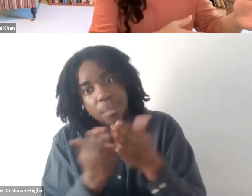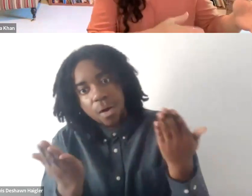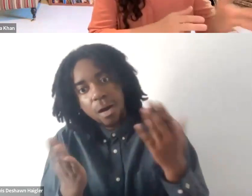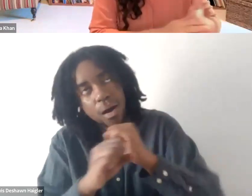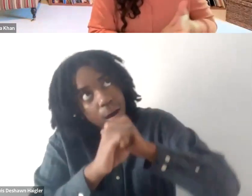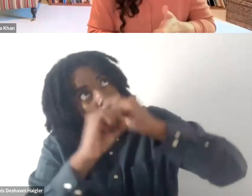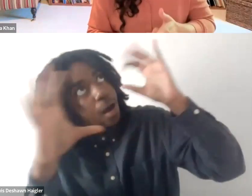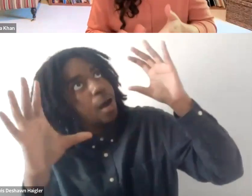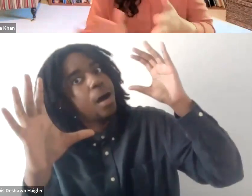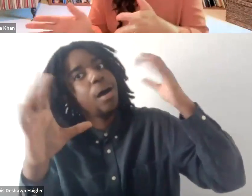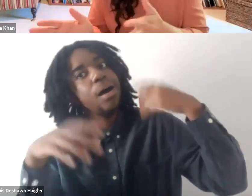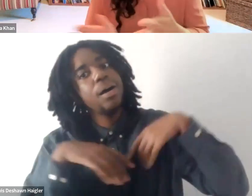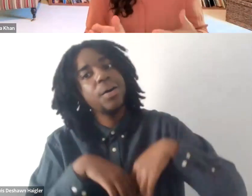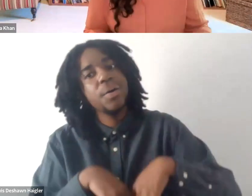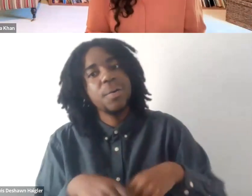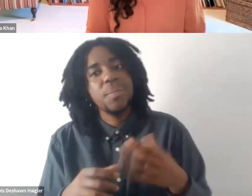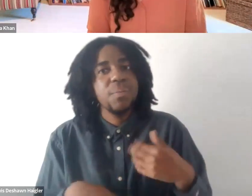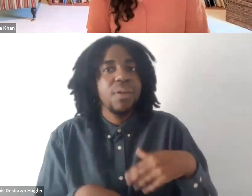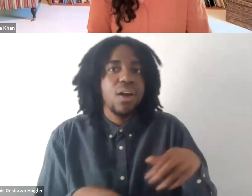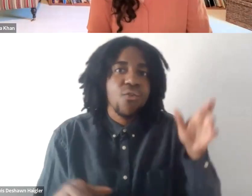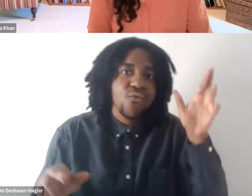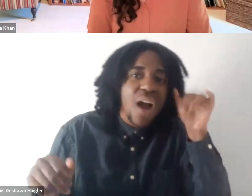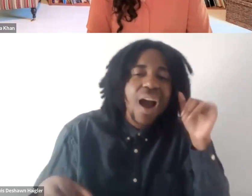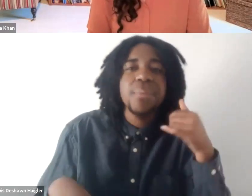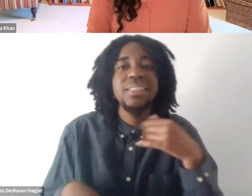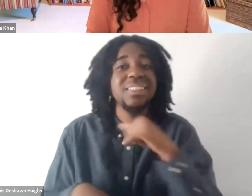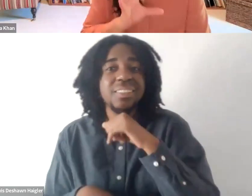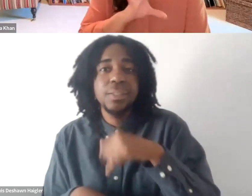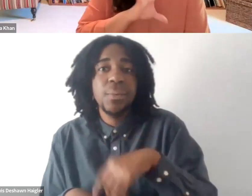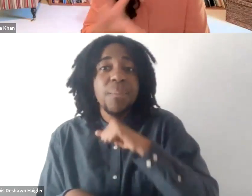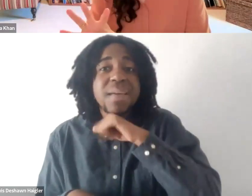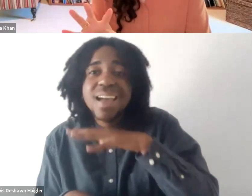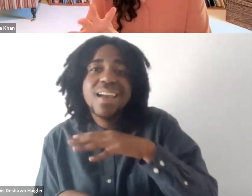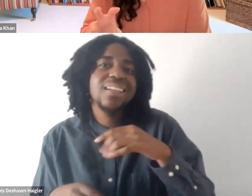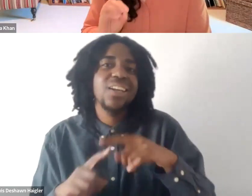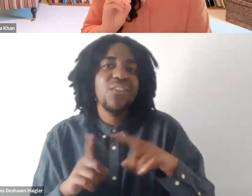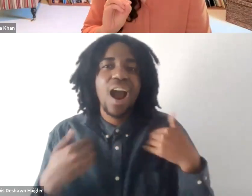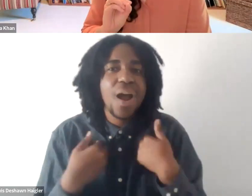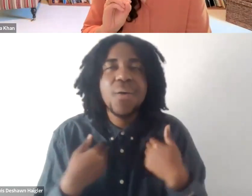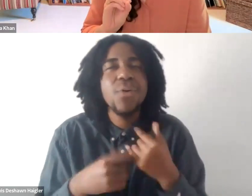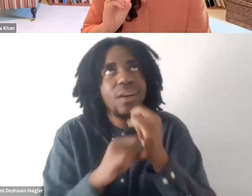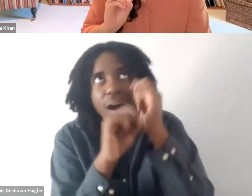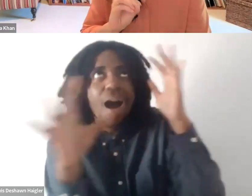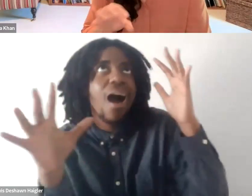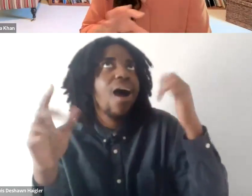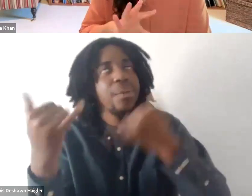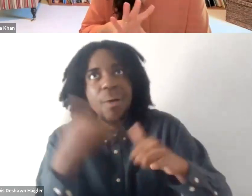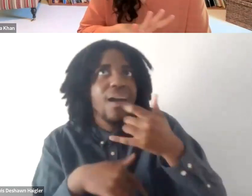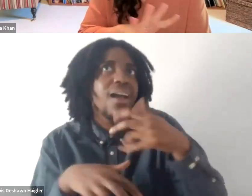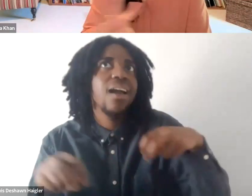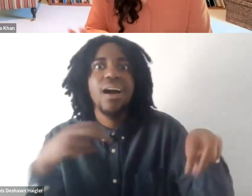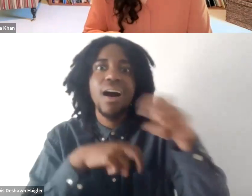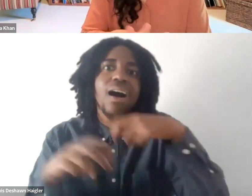pigs at the grocery store or the rabbits farming, whatever it was. And it was such great, I don't know,